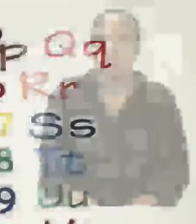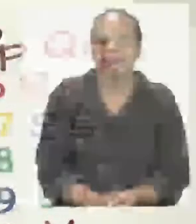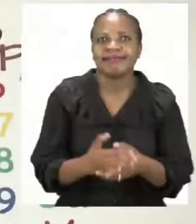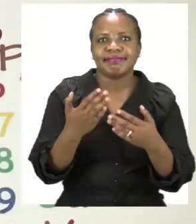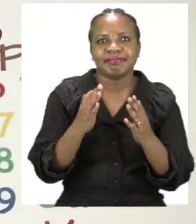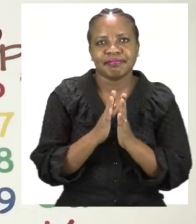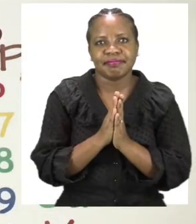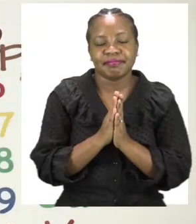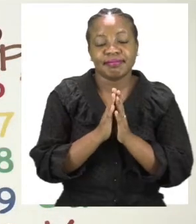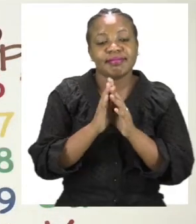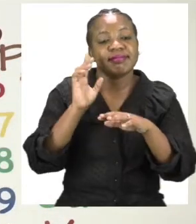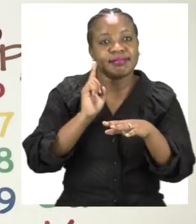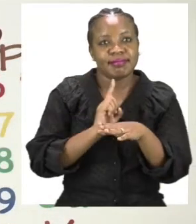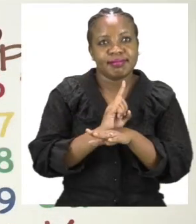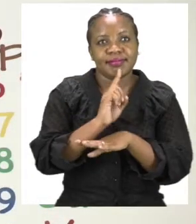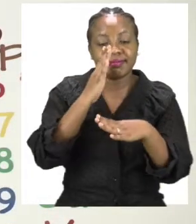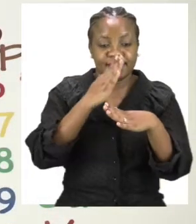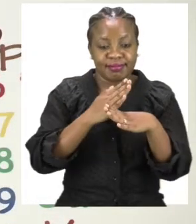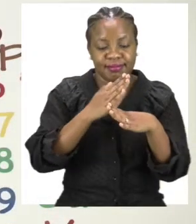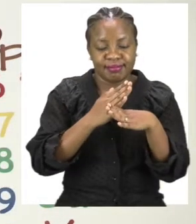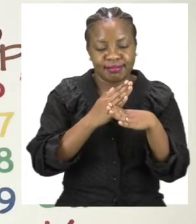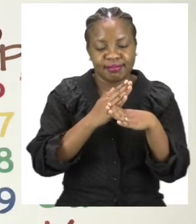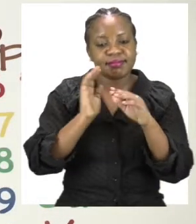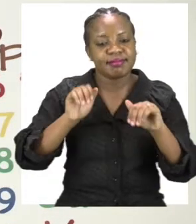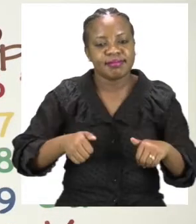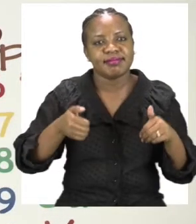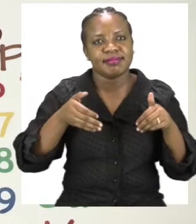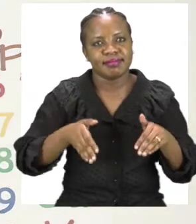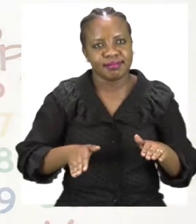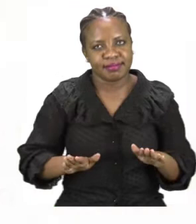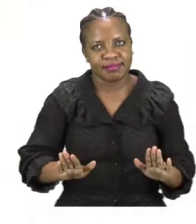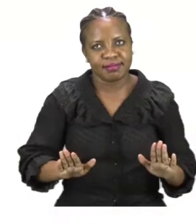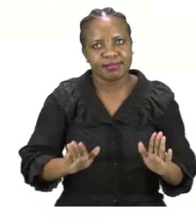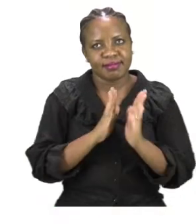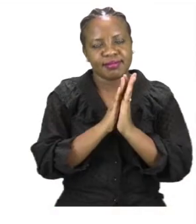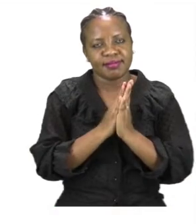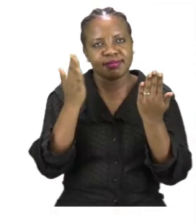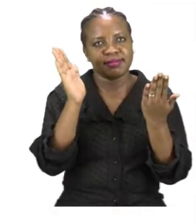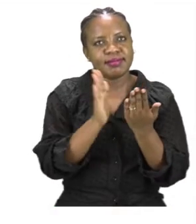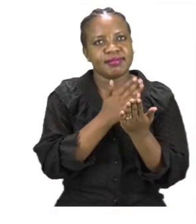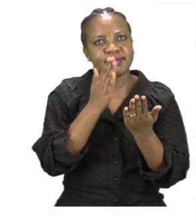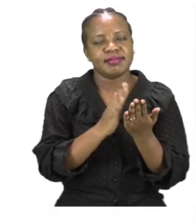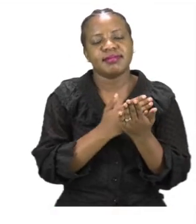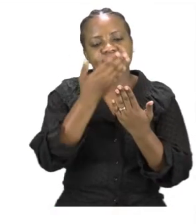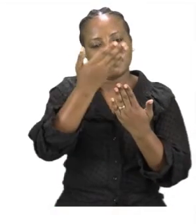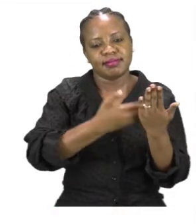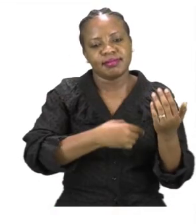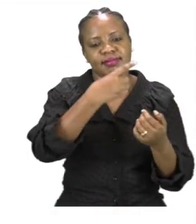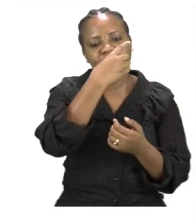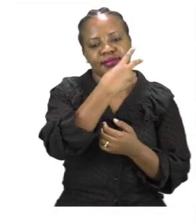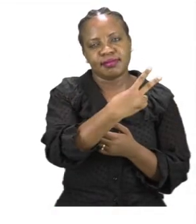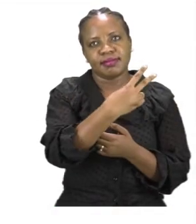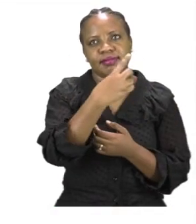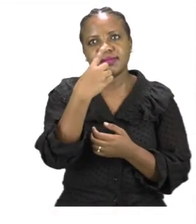For our first activity, boys and girls, let us turn to page 21. On page